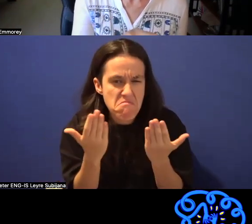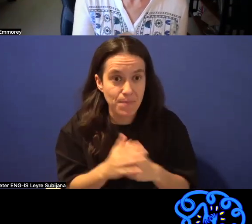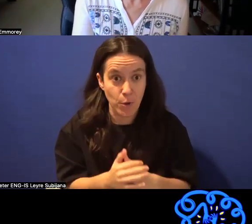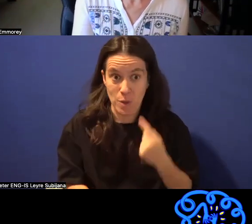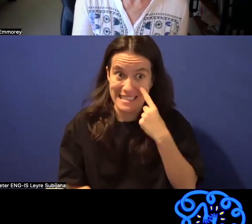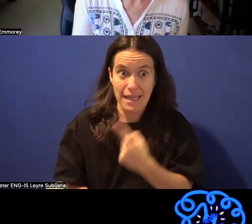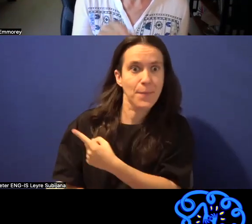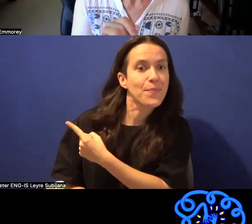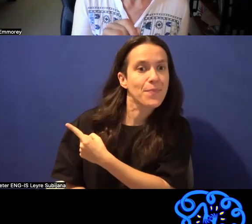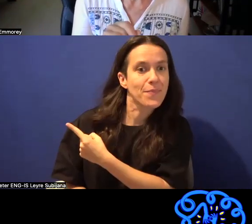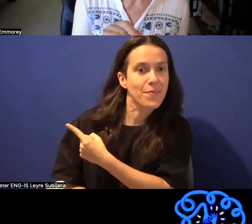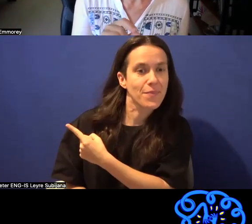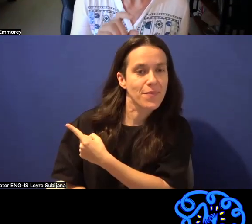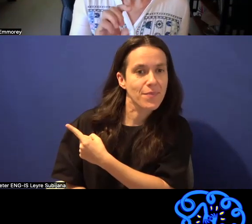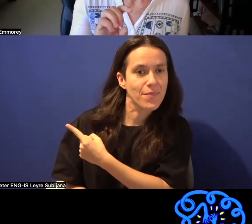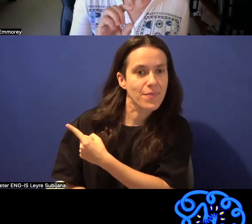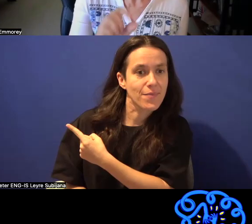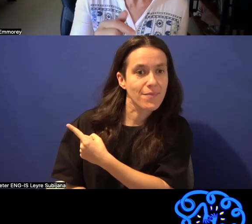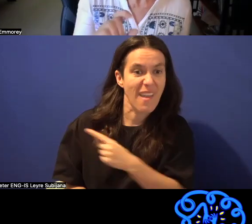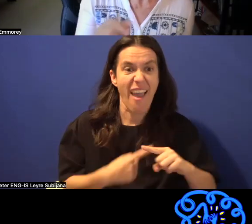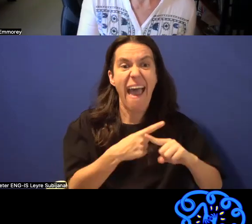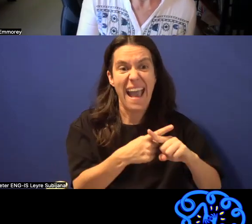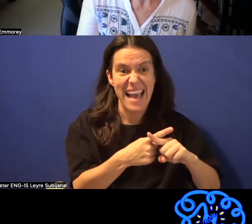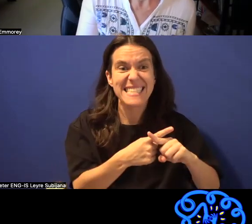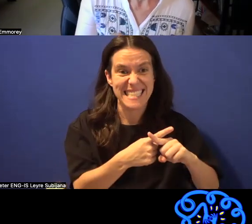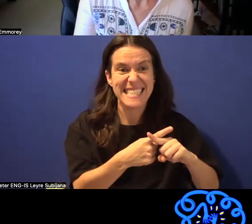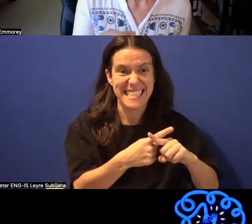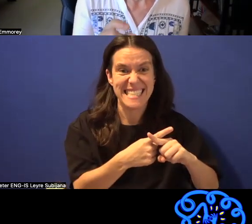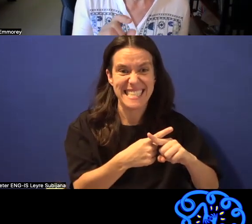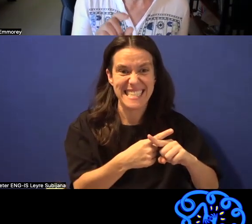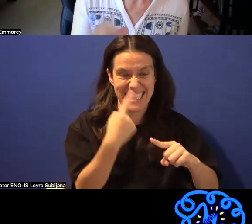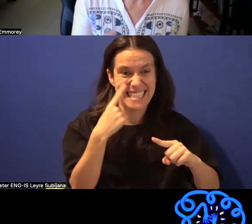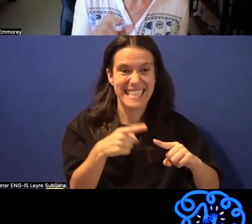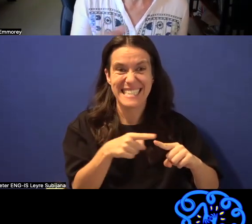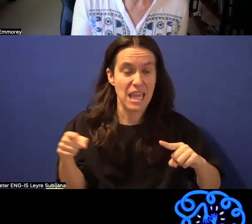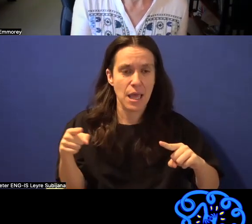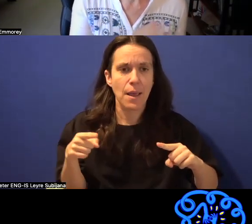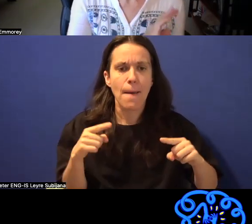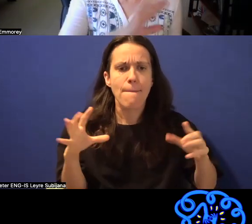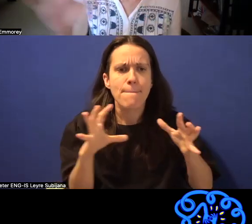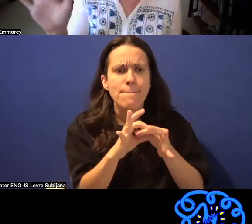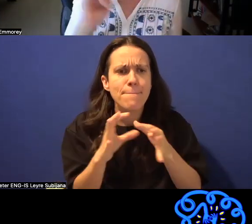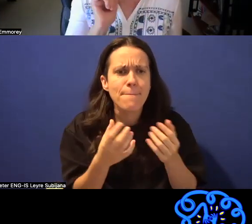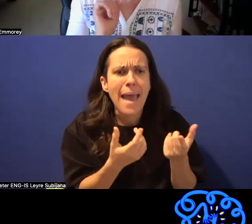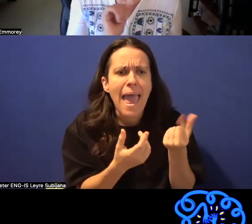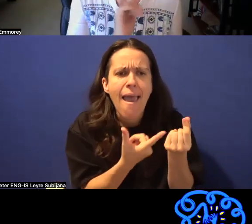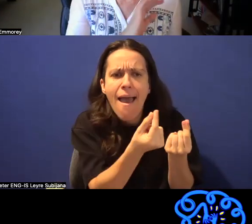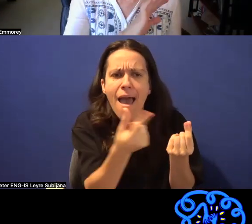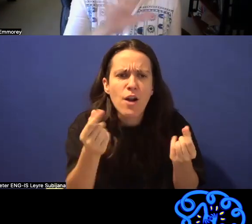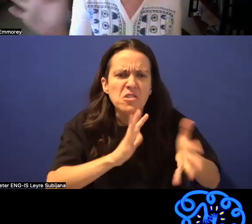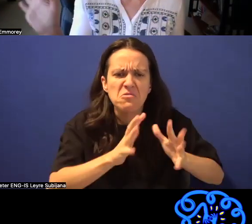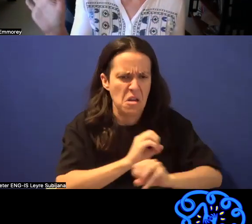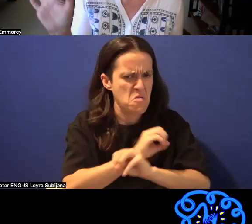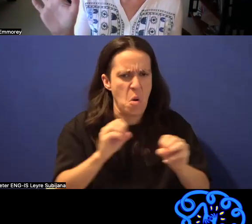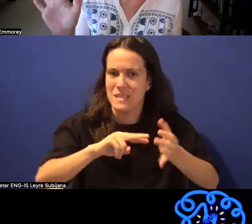here on the x-axis are pairs of signs that were semantically unrelated. So nobody in